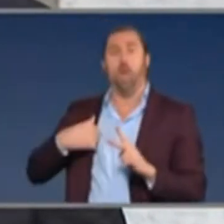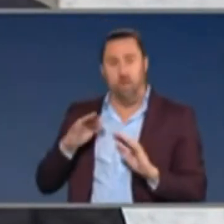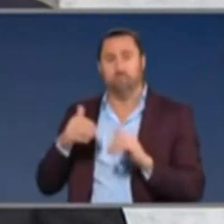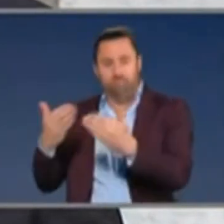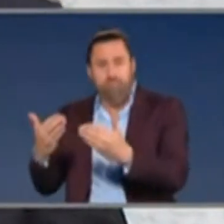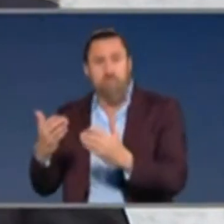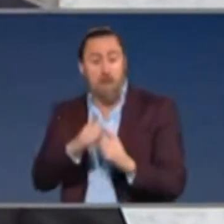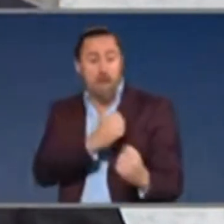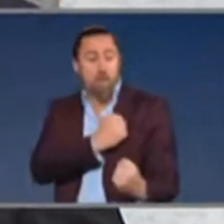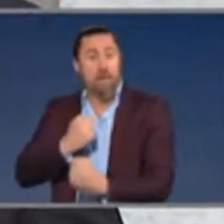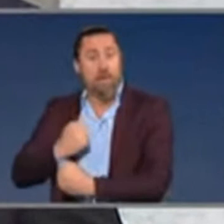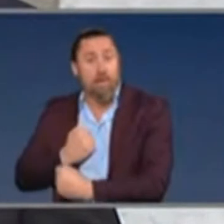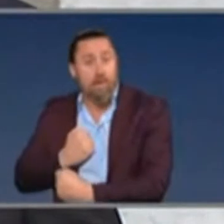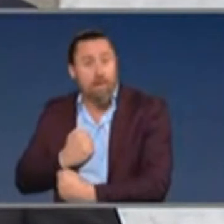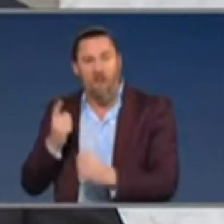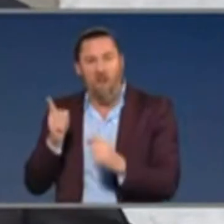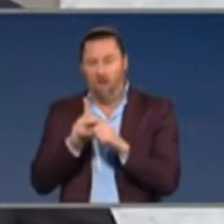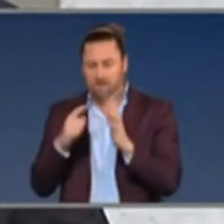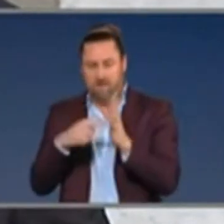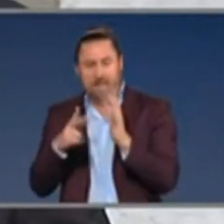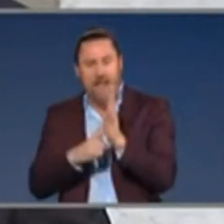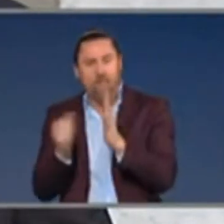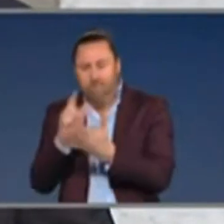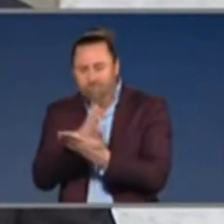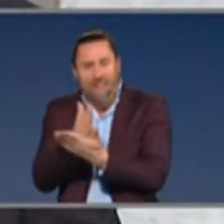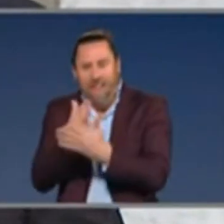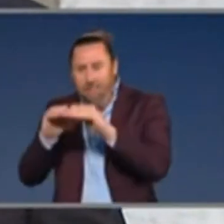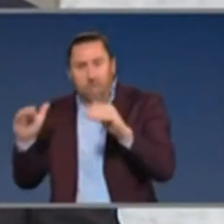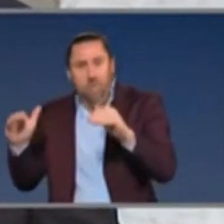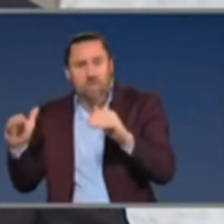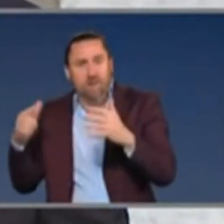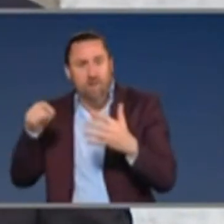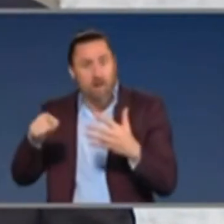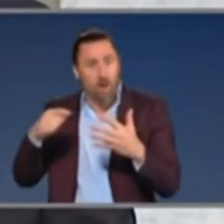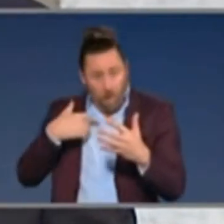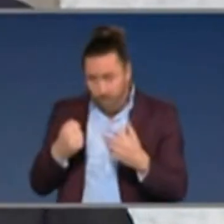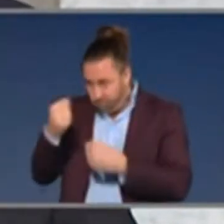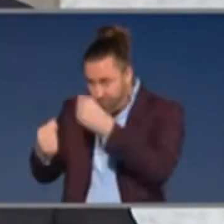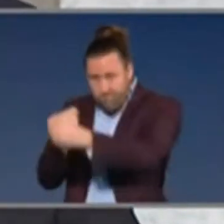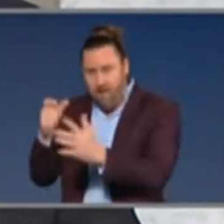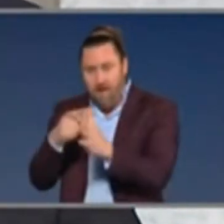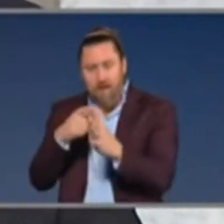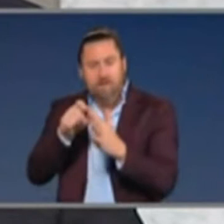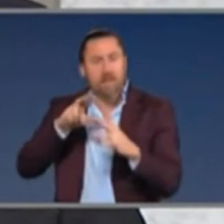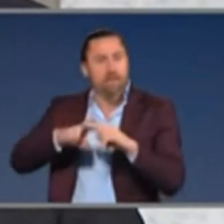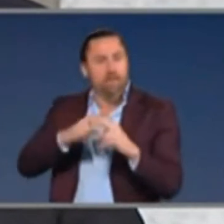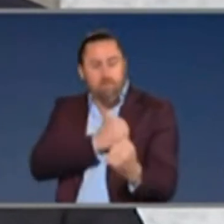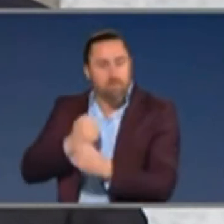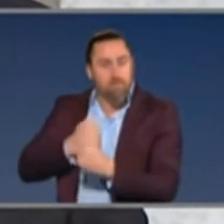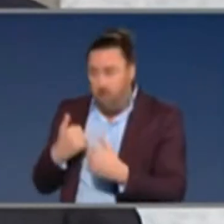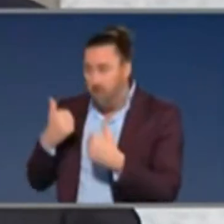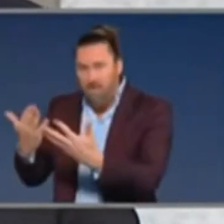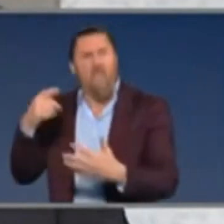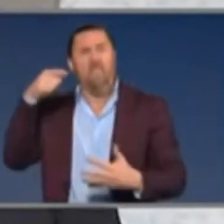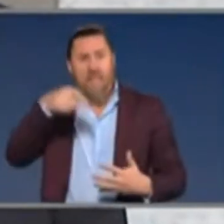application of ADF resources, particularly in border towns, to work through any issues that followed. That's the process that I think should work in a federation.